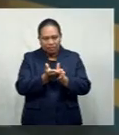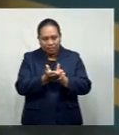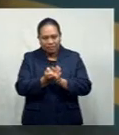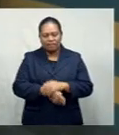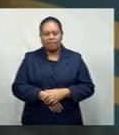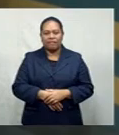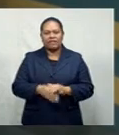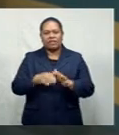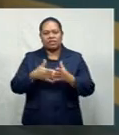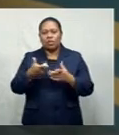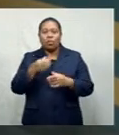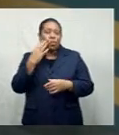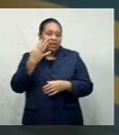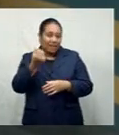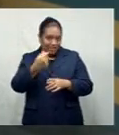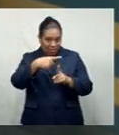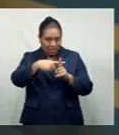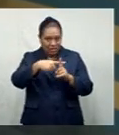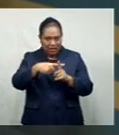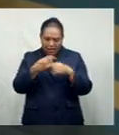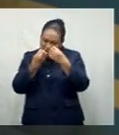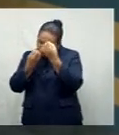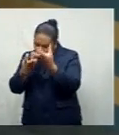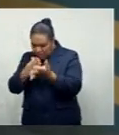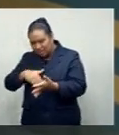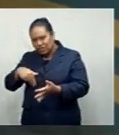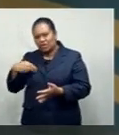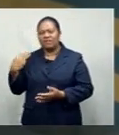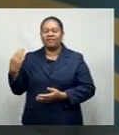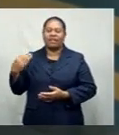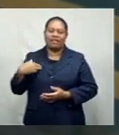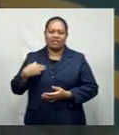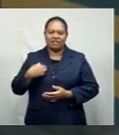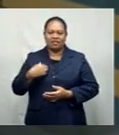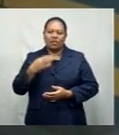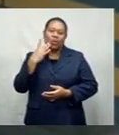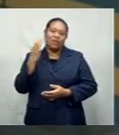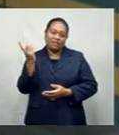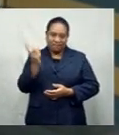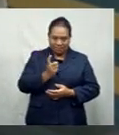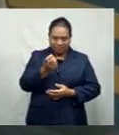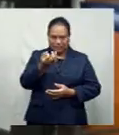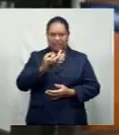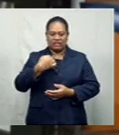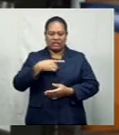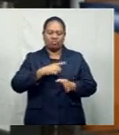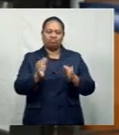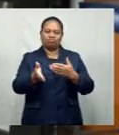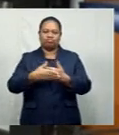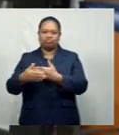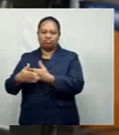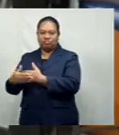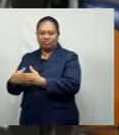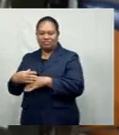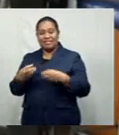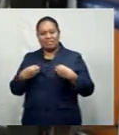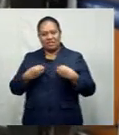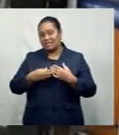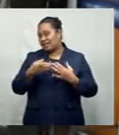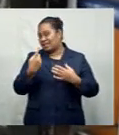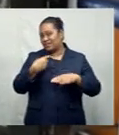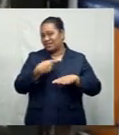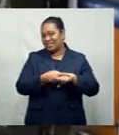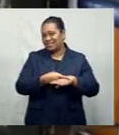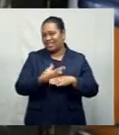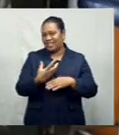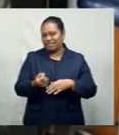informed Ministry of Health. They came, they asked us to shut down the business for a while. That was last week, last